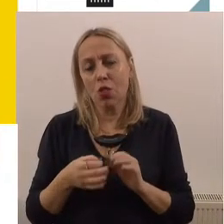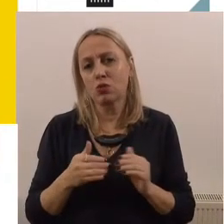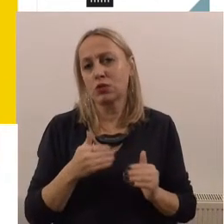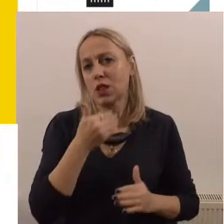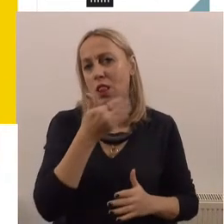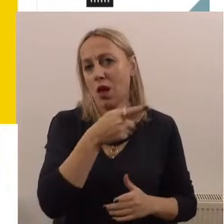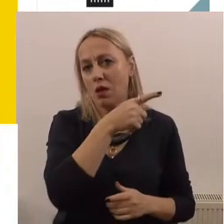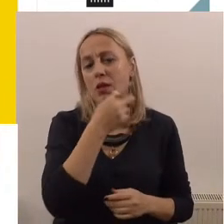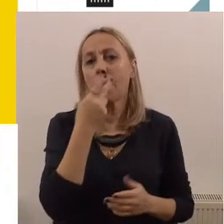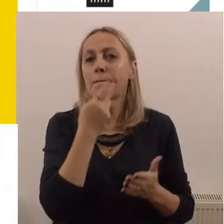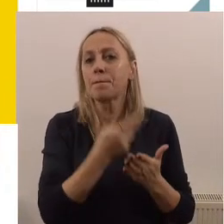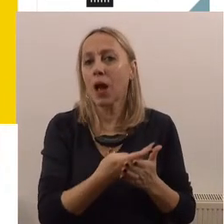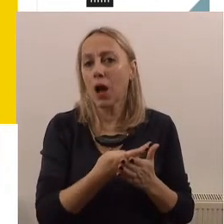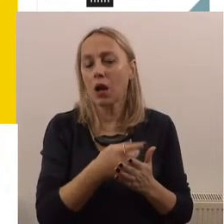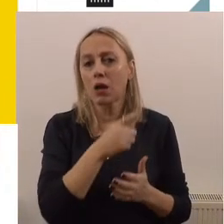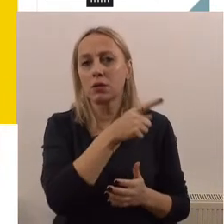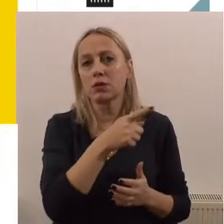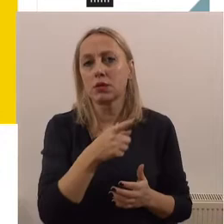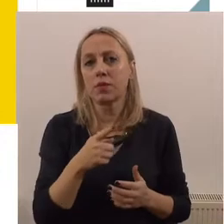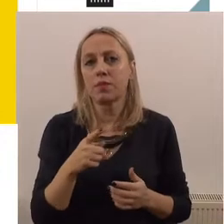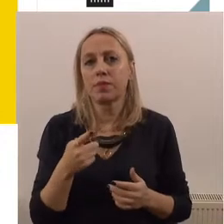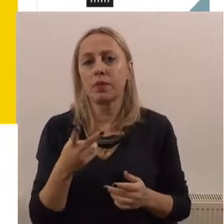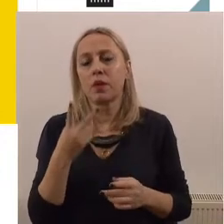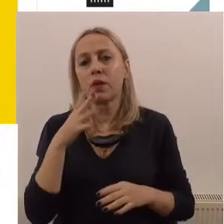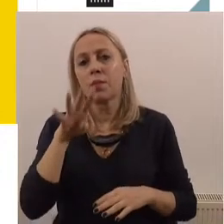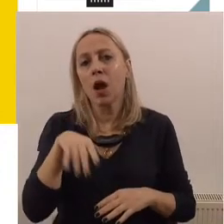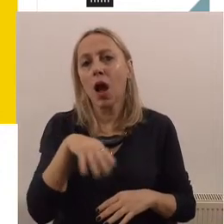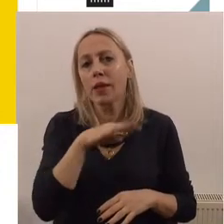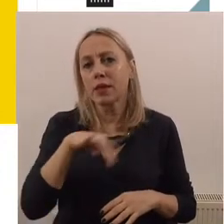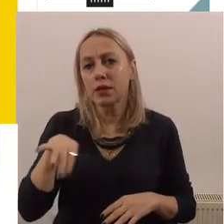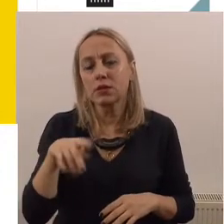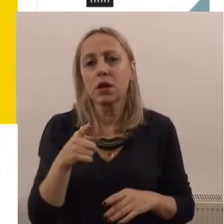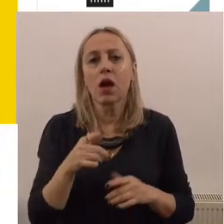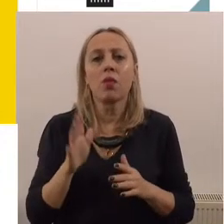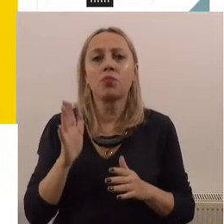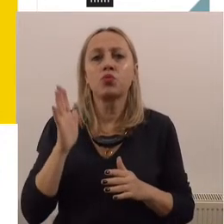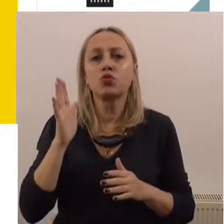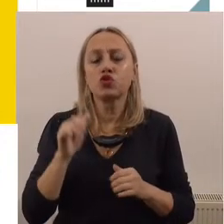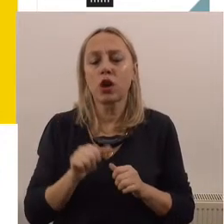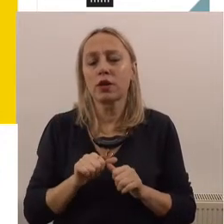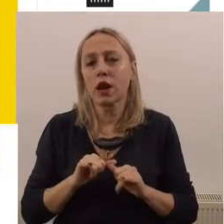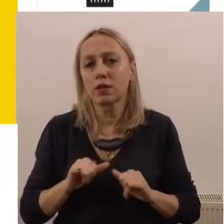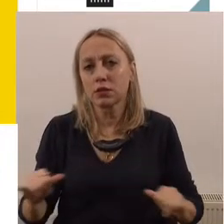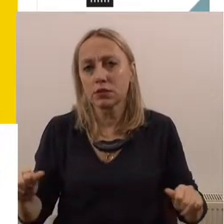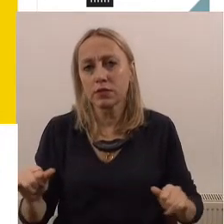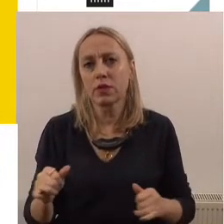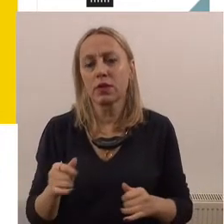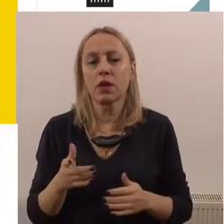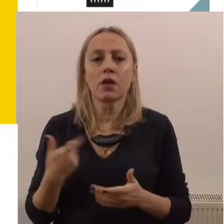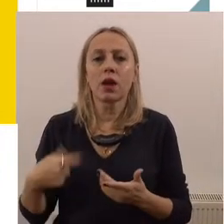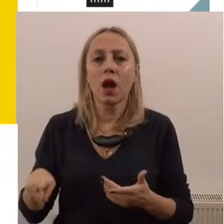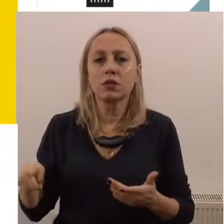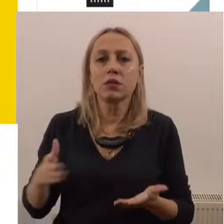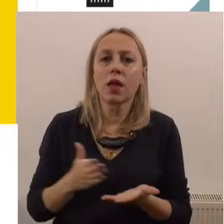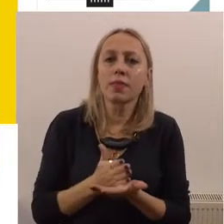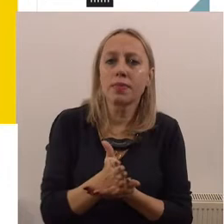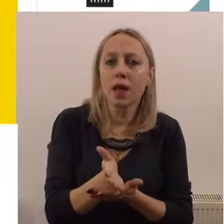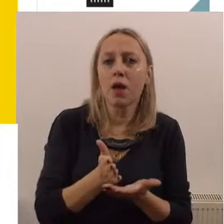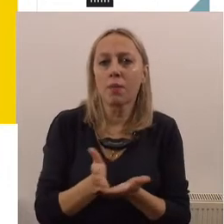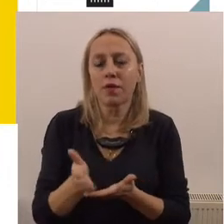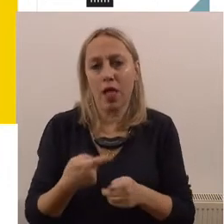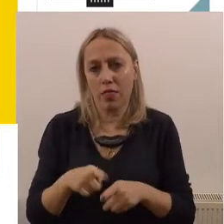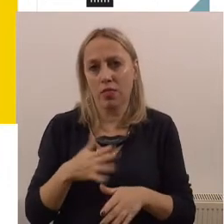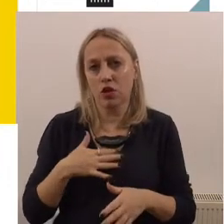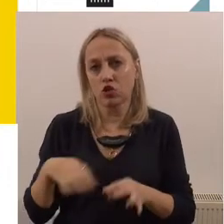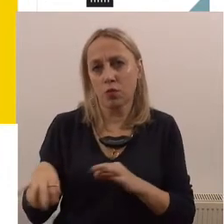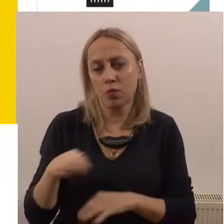community involvement or engagement. So it shows the strategic matrix of development in